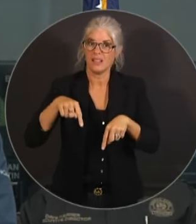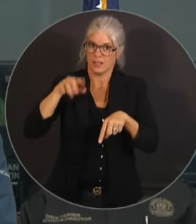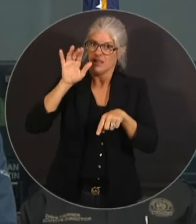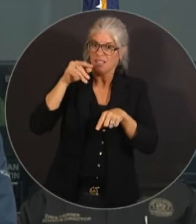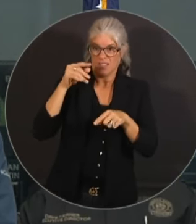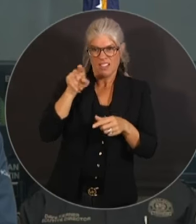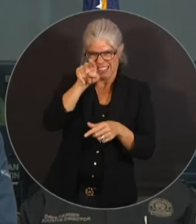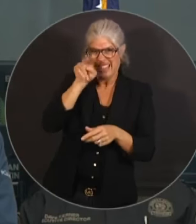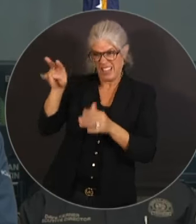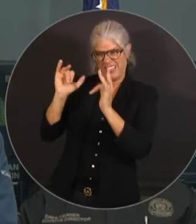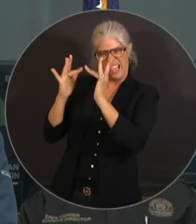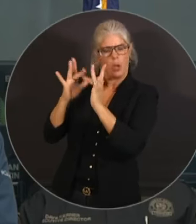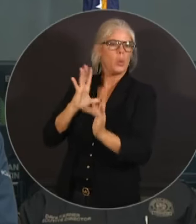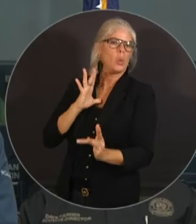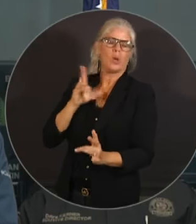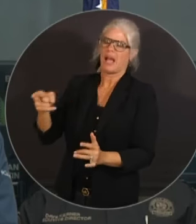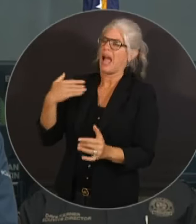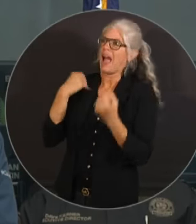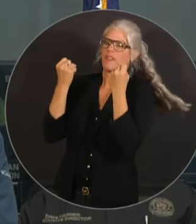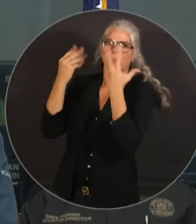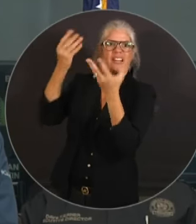you can find their website at